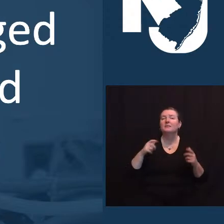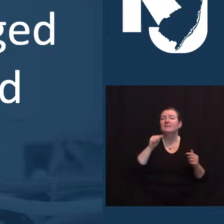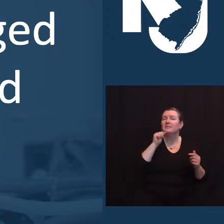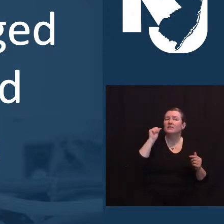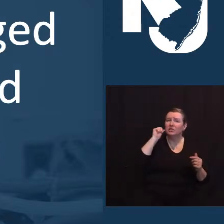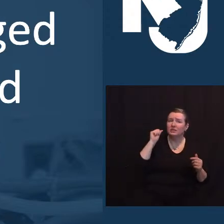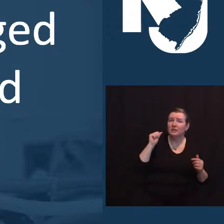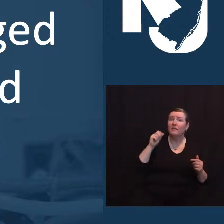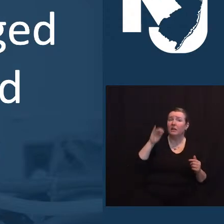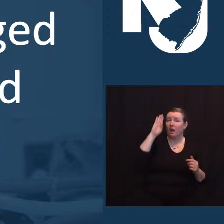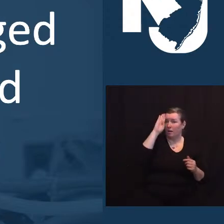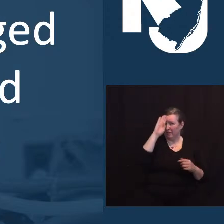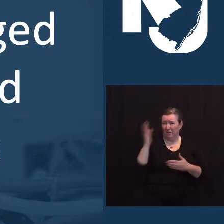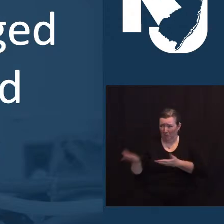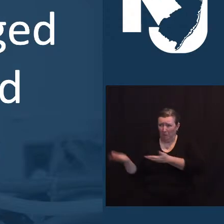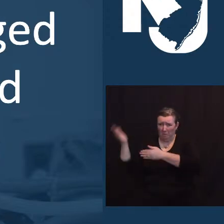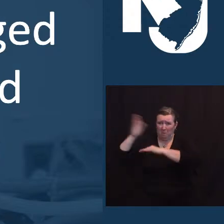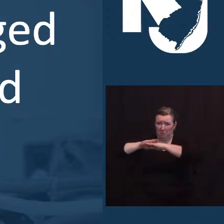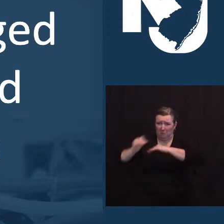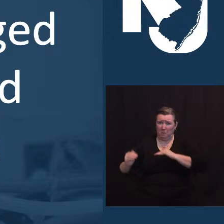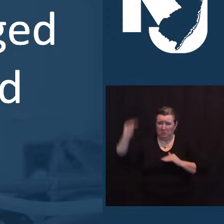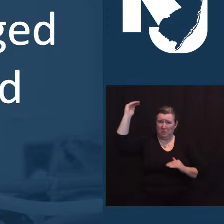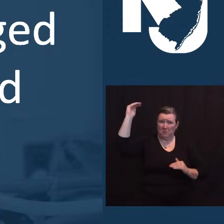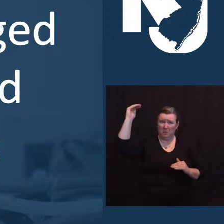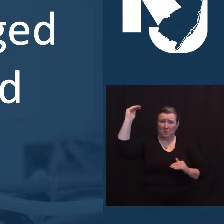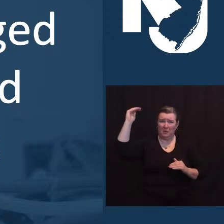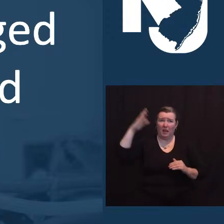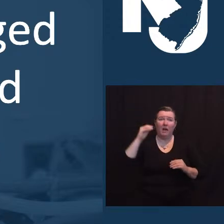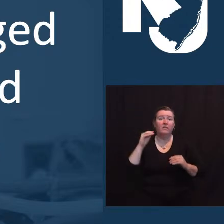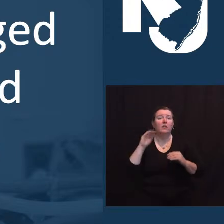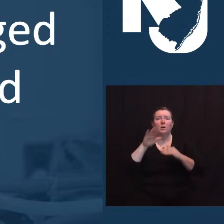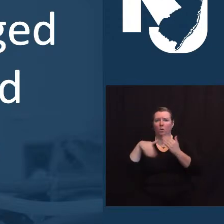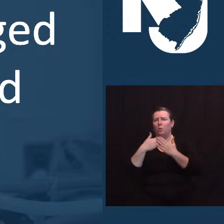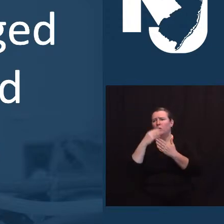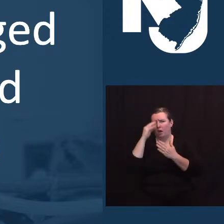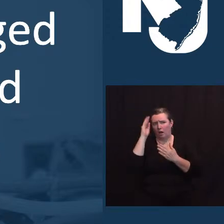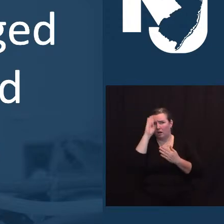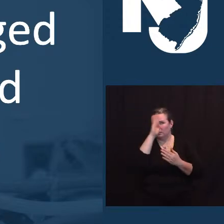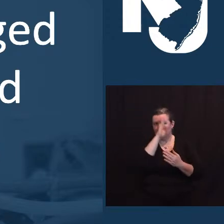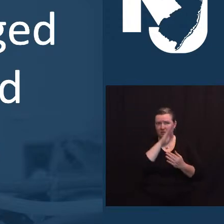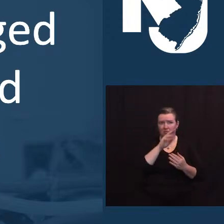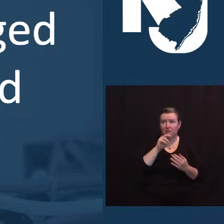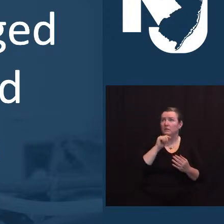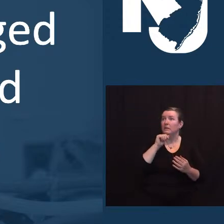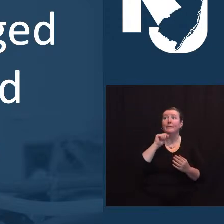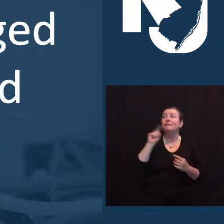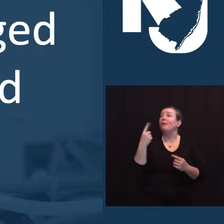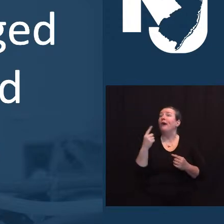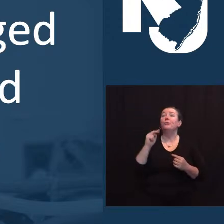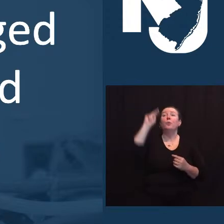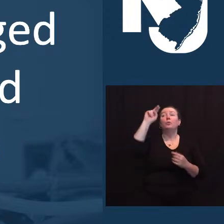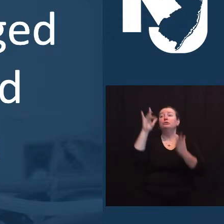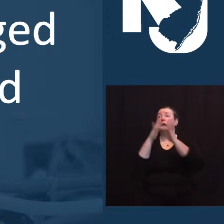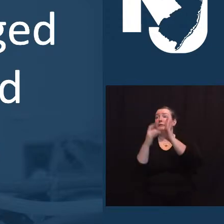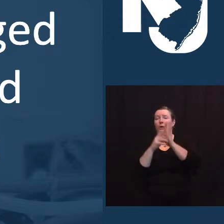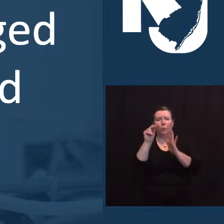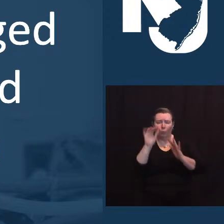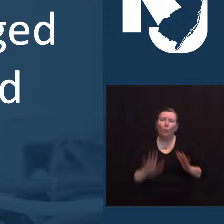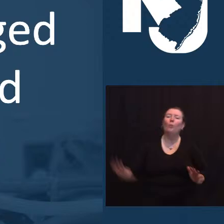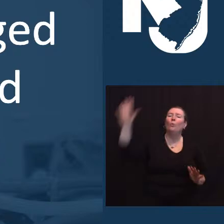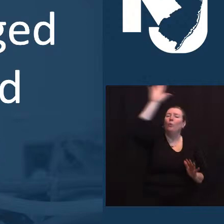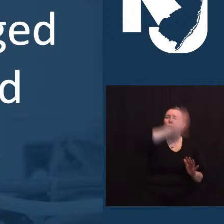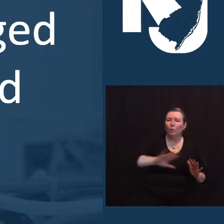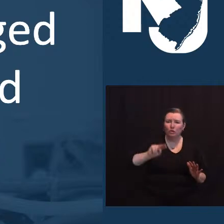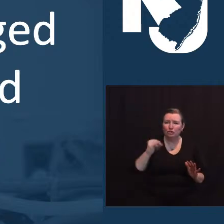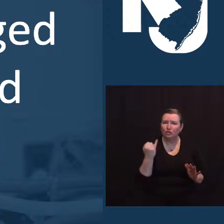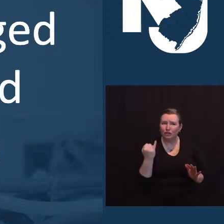from 2,000, and all hospitals reported, by the way, so there's no anomaly in reporting, 2,066 2 days ago in the